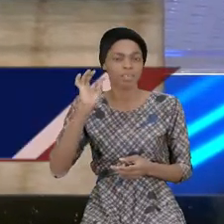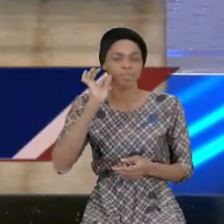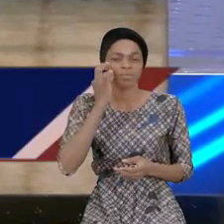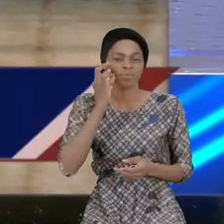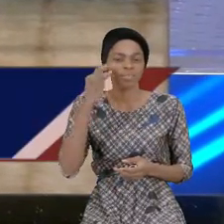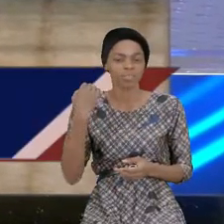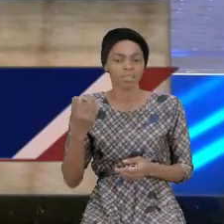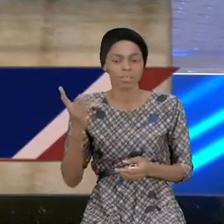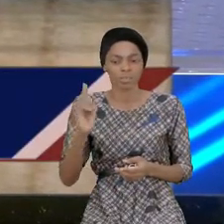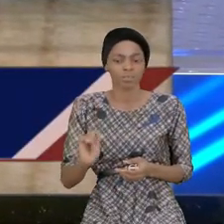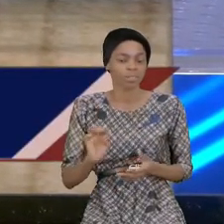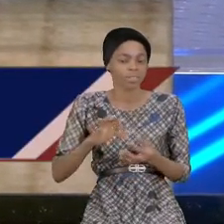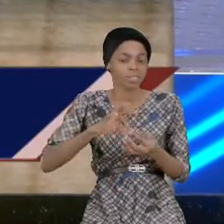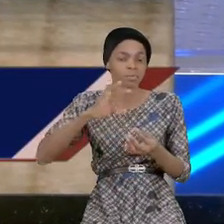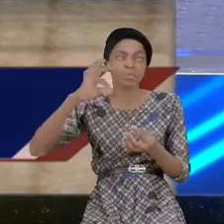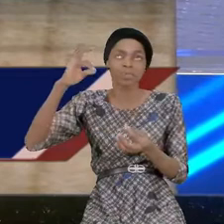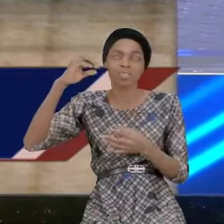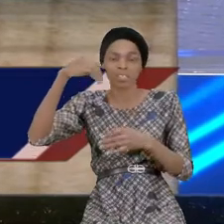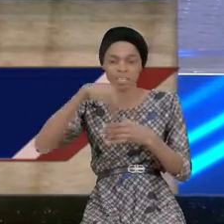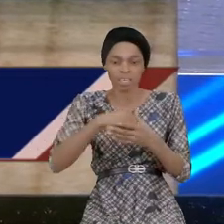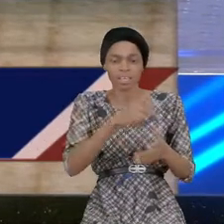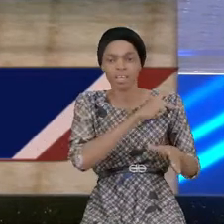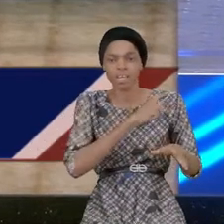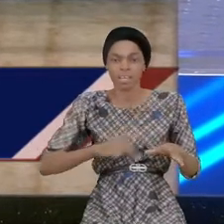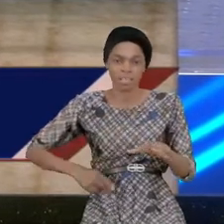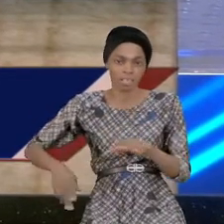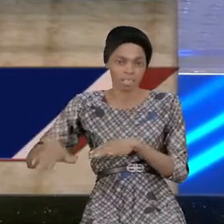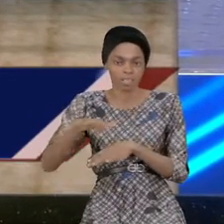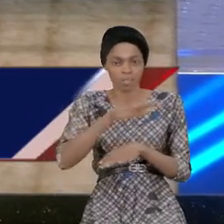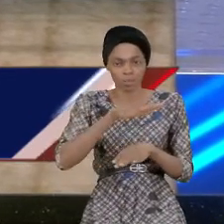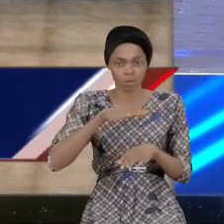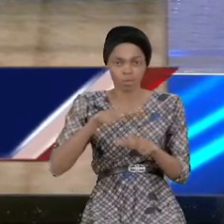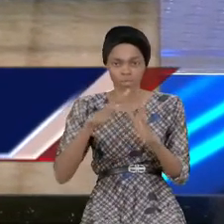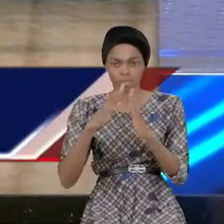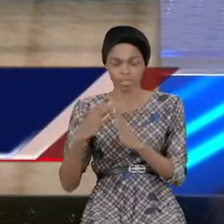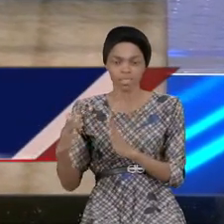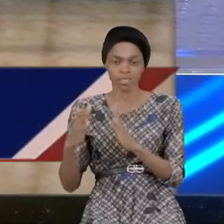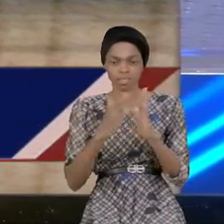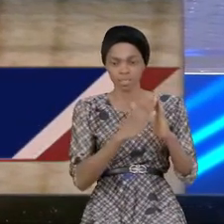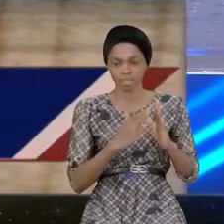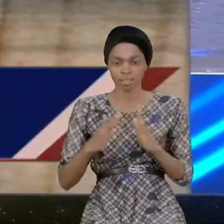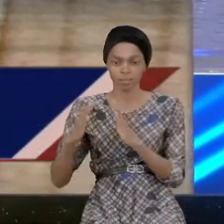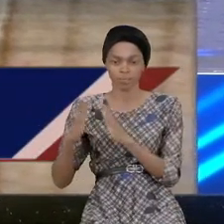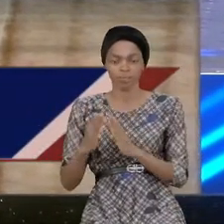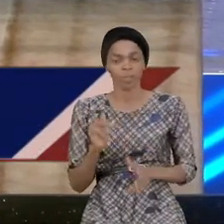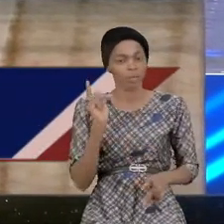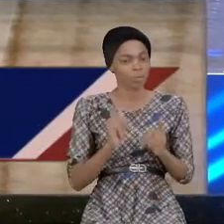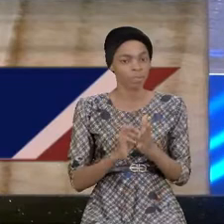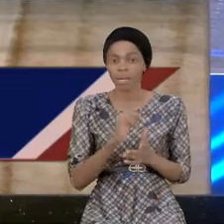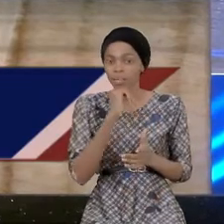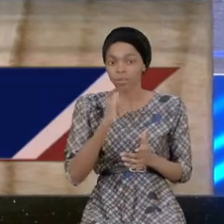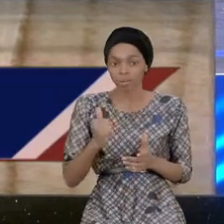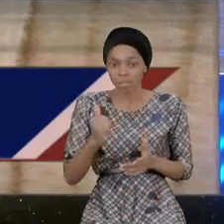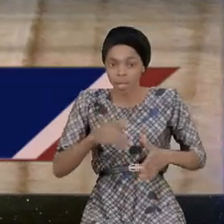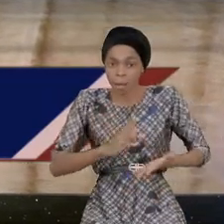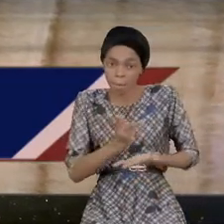Spirit in kingdom citizens. Those who become citizens of the kingdom and